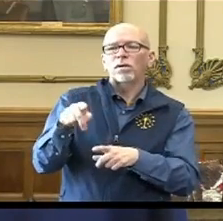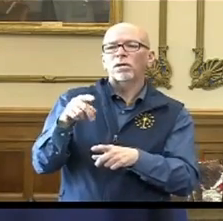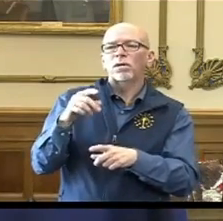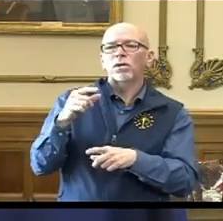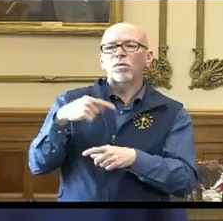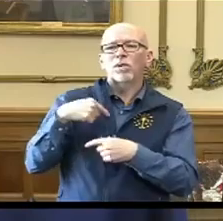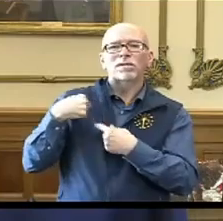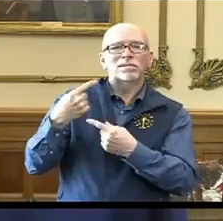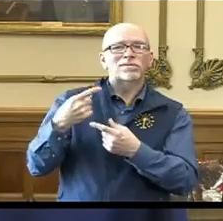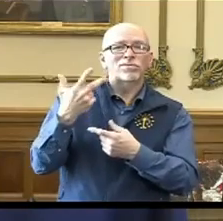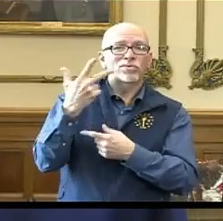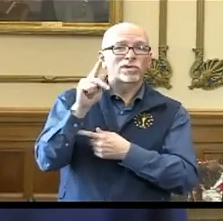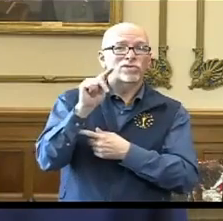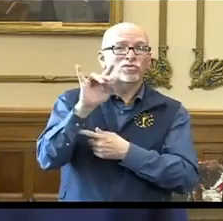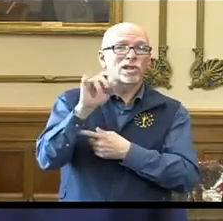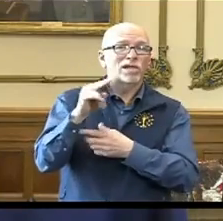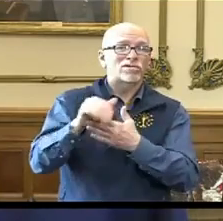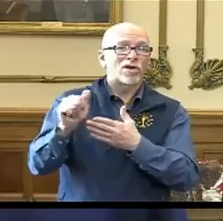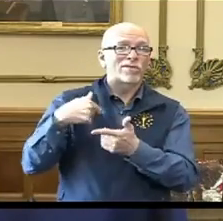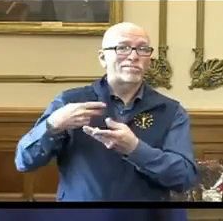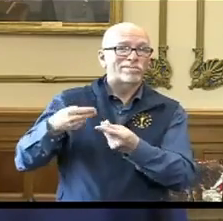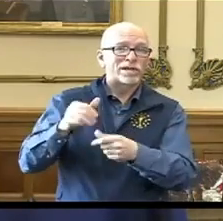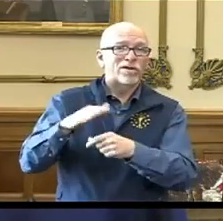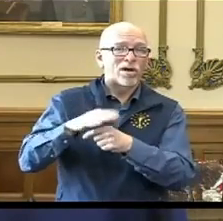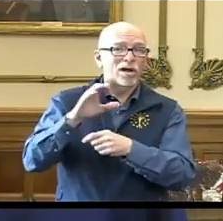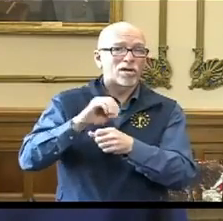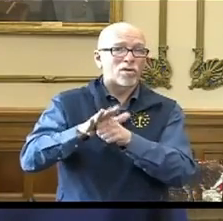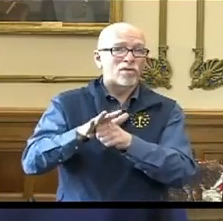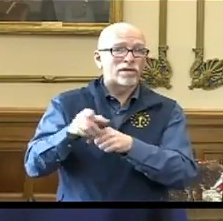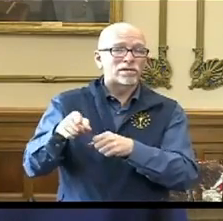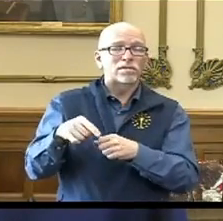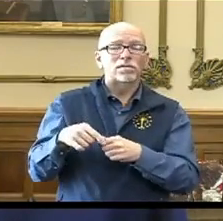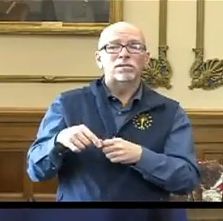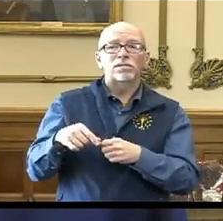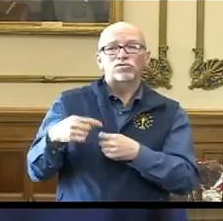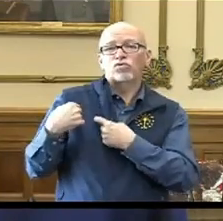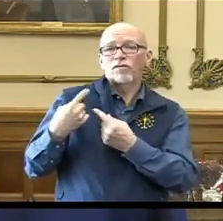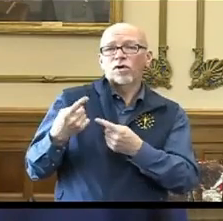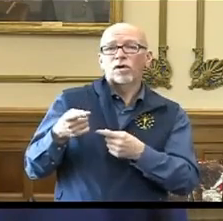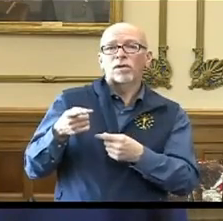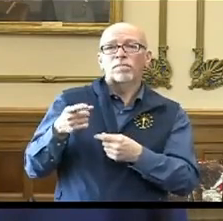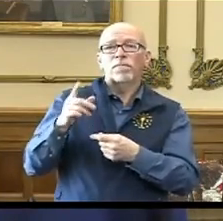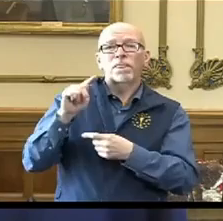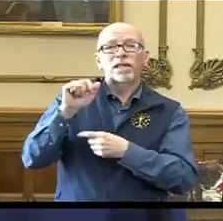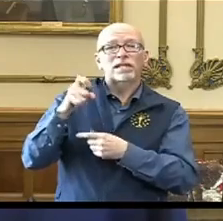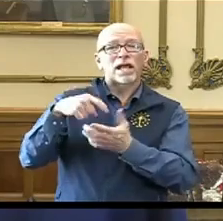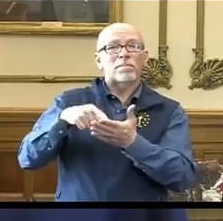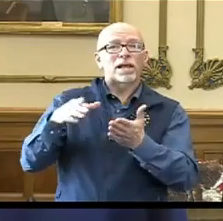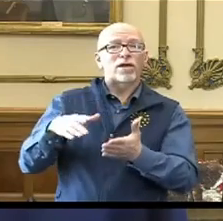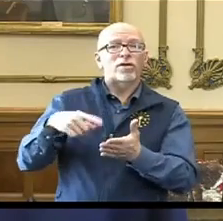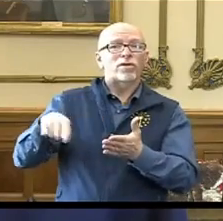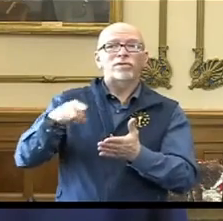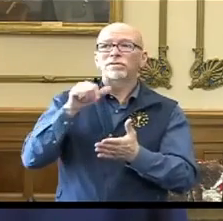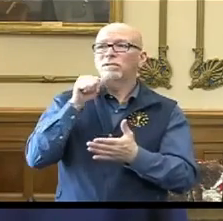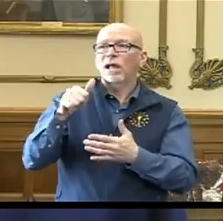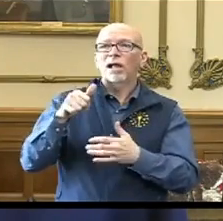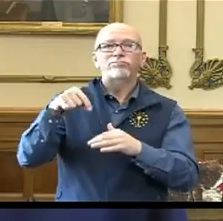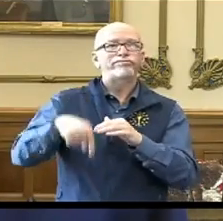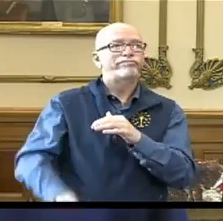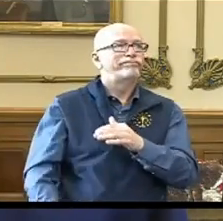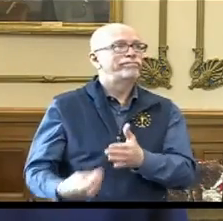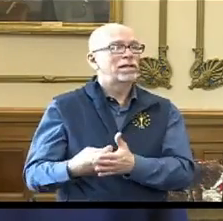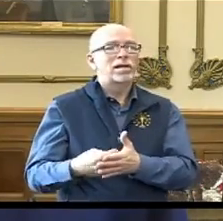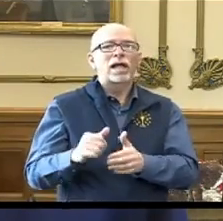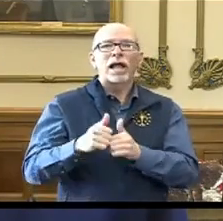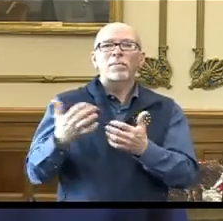least $3 trillion dealing with COVID-19. The taxpayers aren't an infinite bucket of money. How much